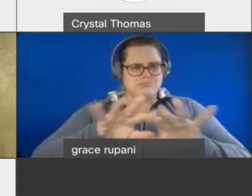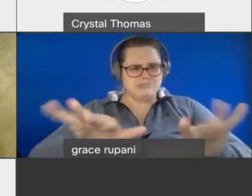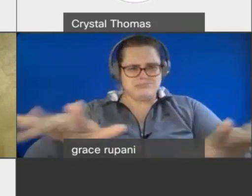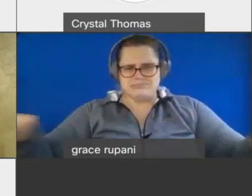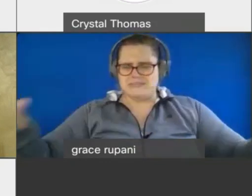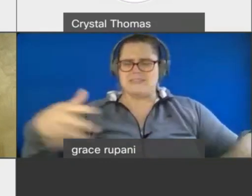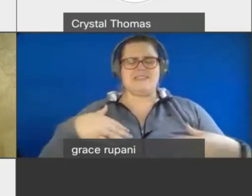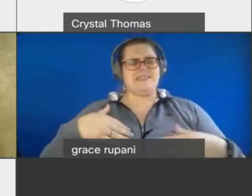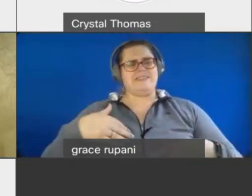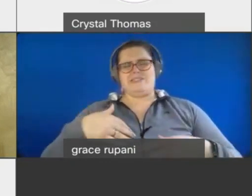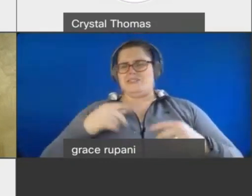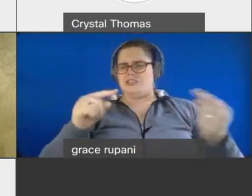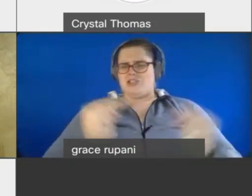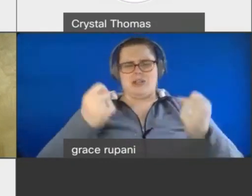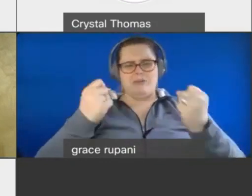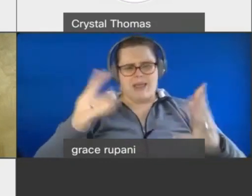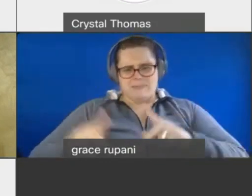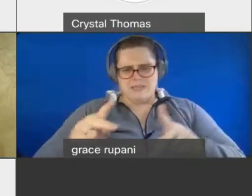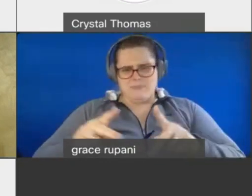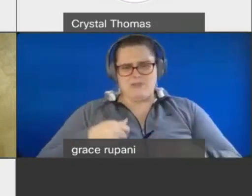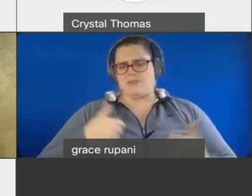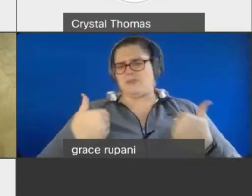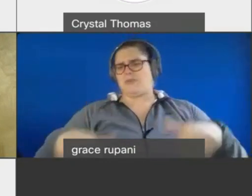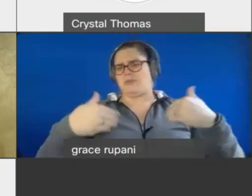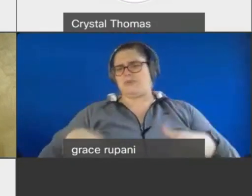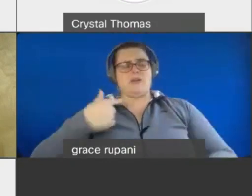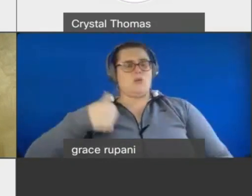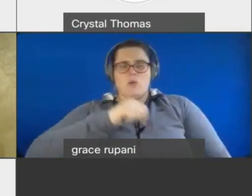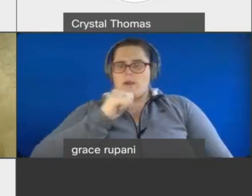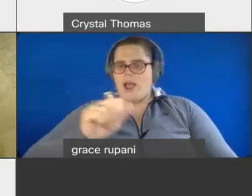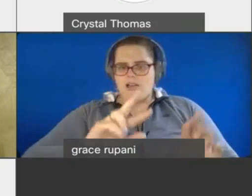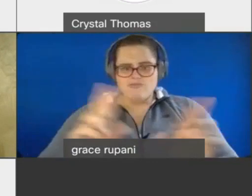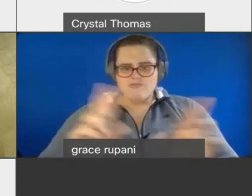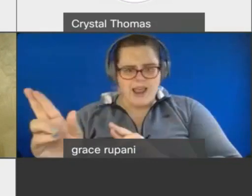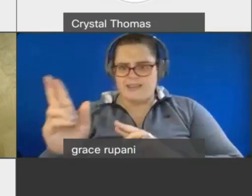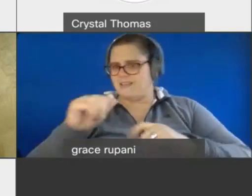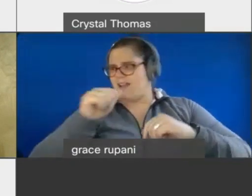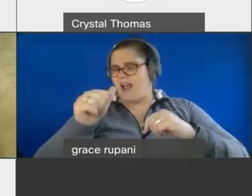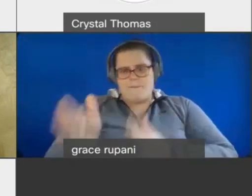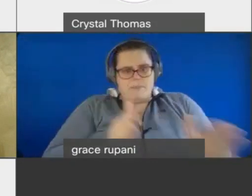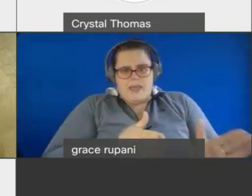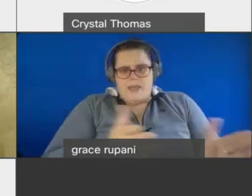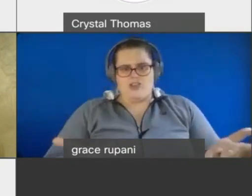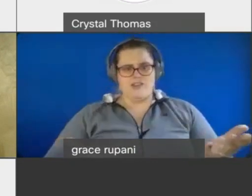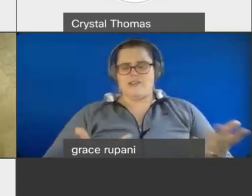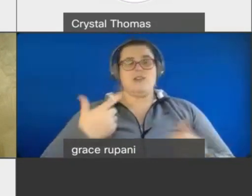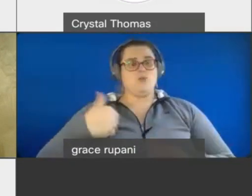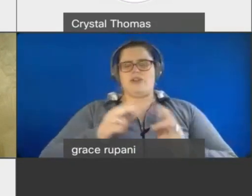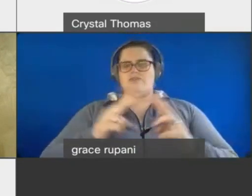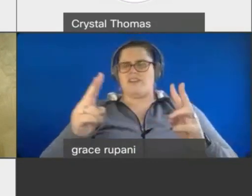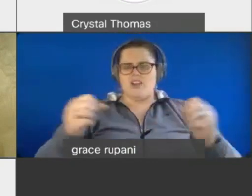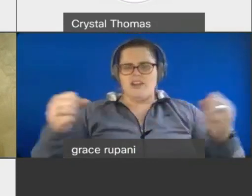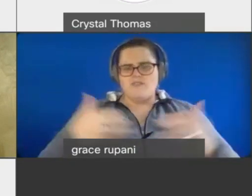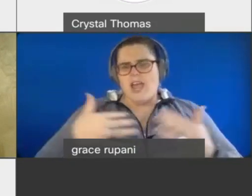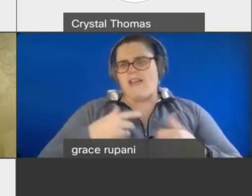unprepared. Day program services were shut down with no guidance and no direction as to what next. Fear of the unknown among management and